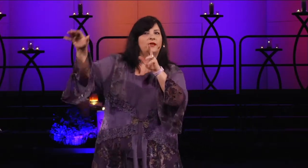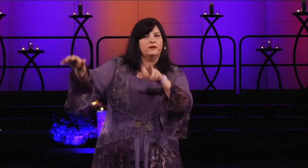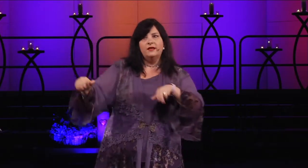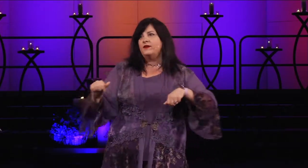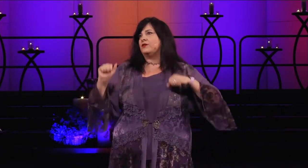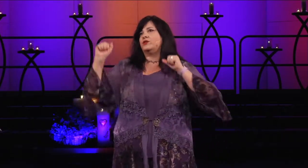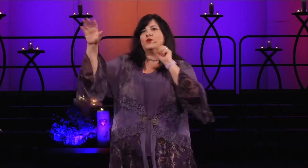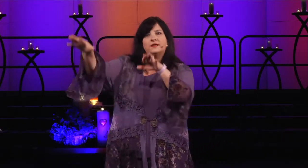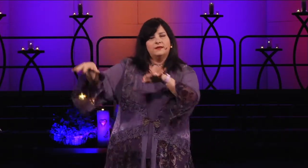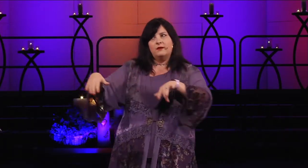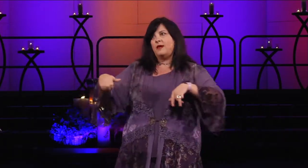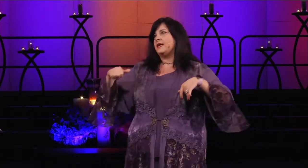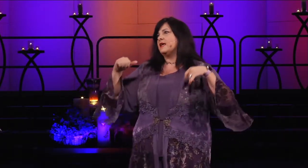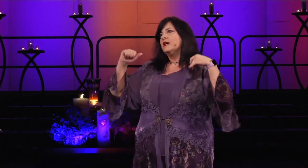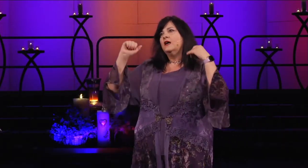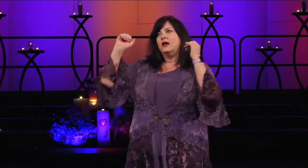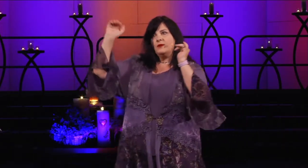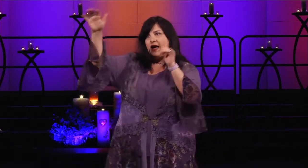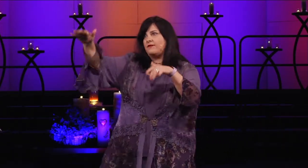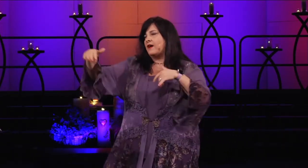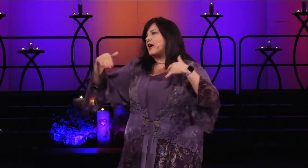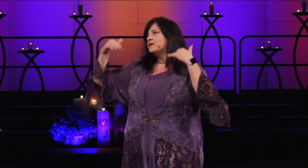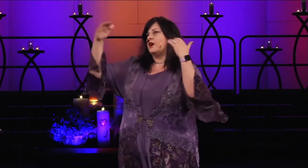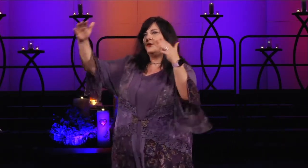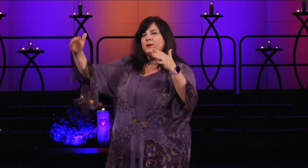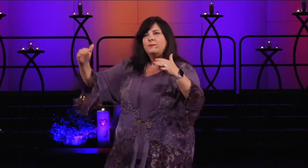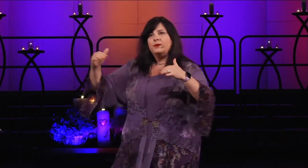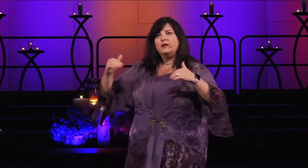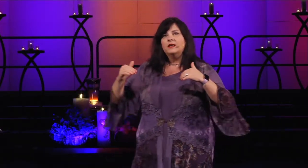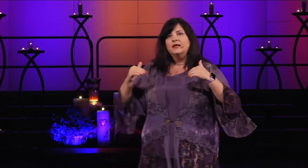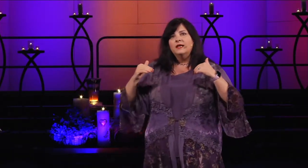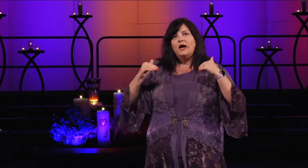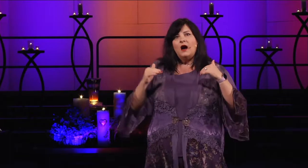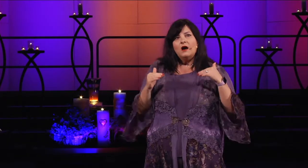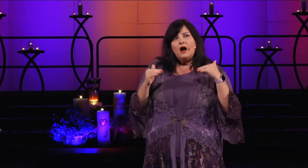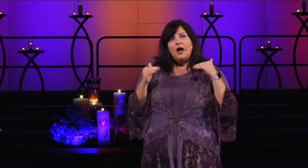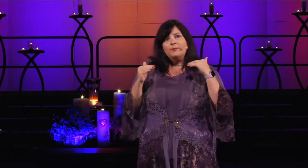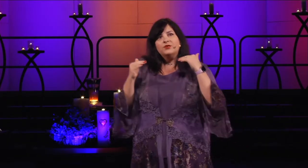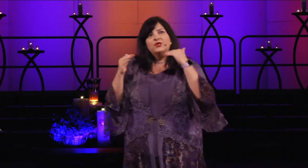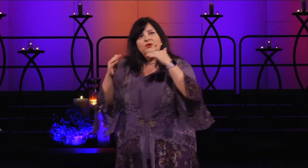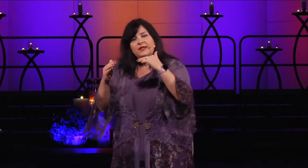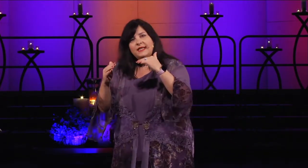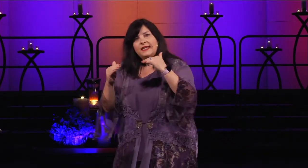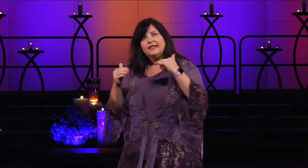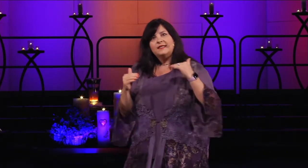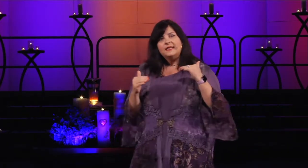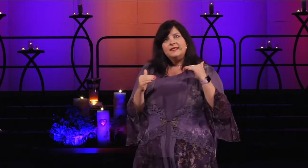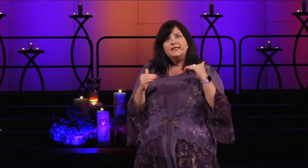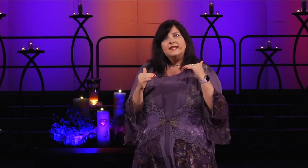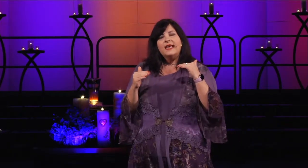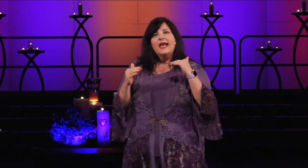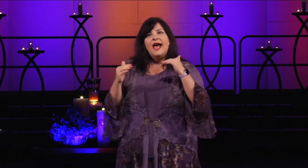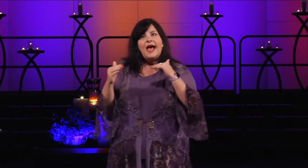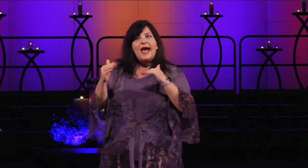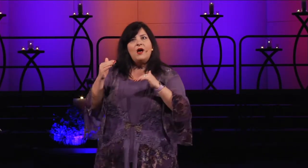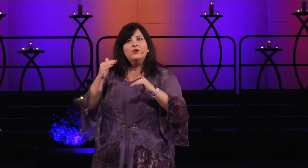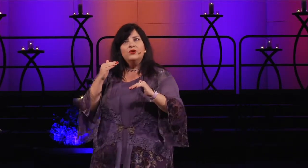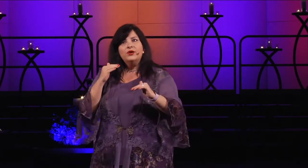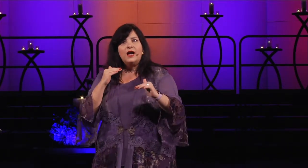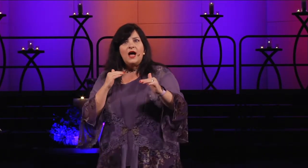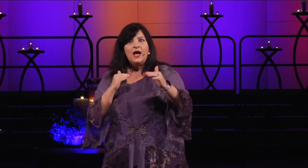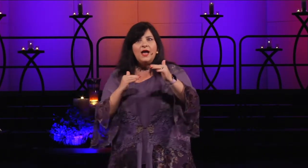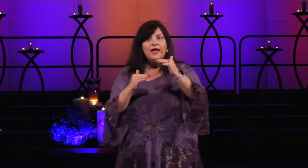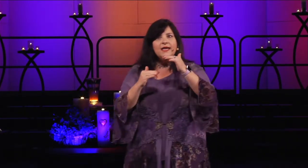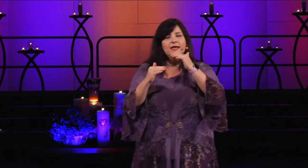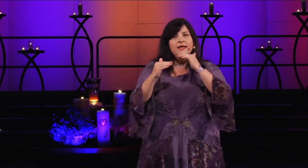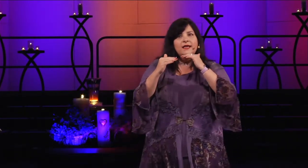lifestyle or the way they're living or the choices they're making on behalf of us or other people, our opportunity exists to say, how